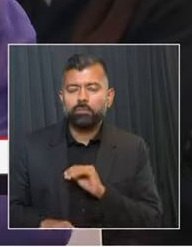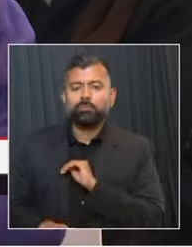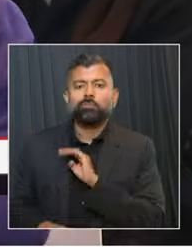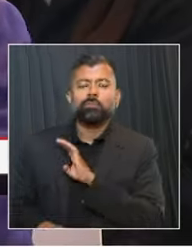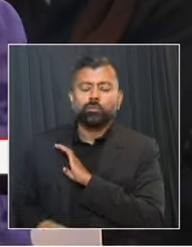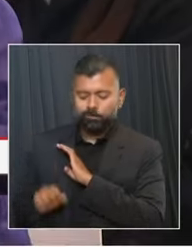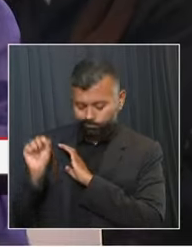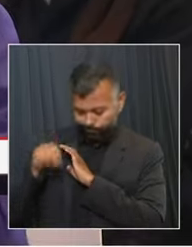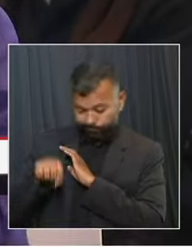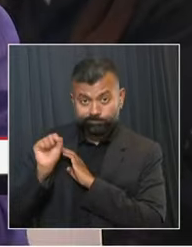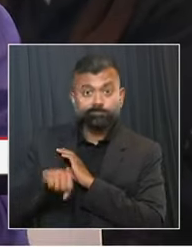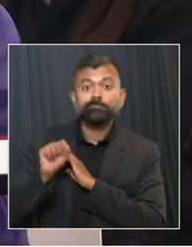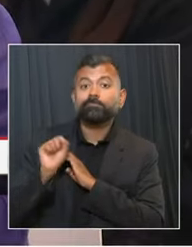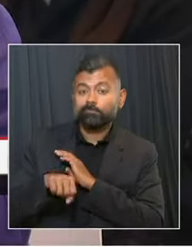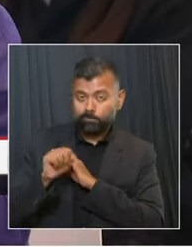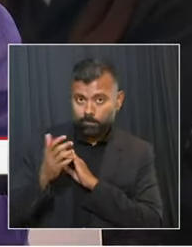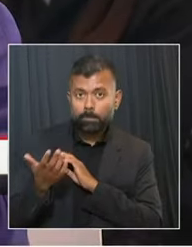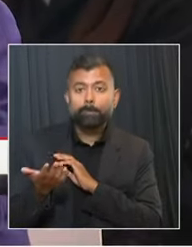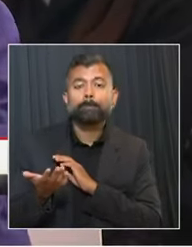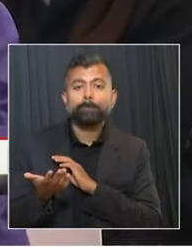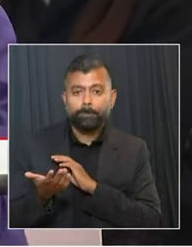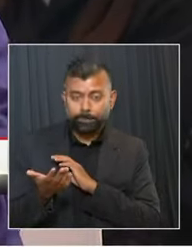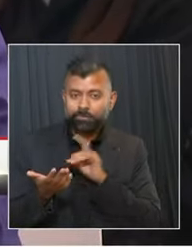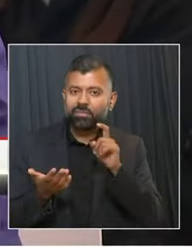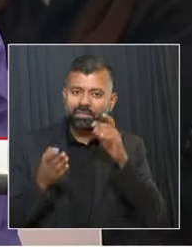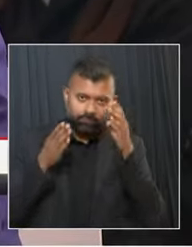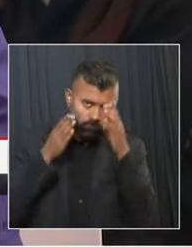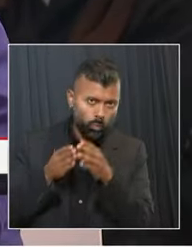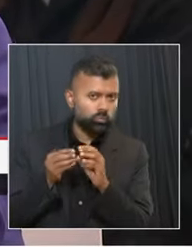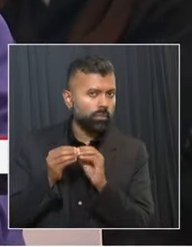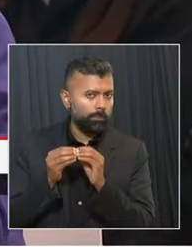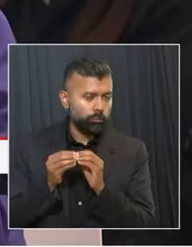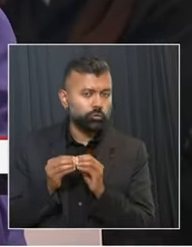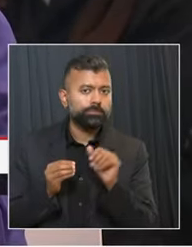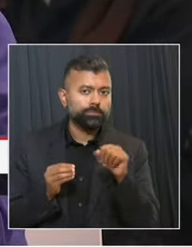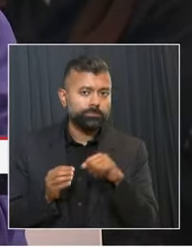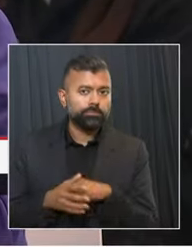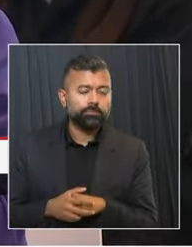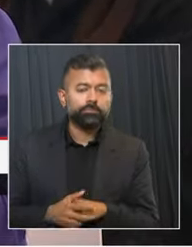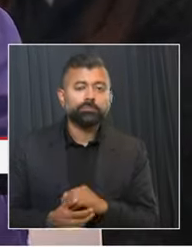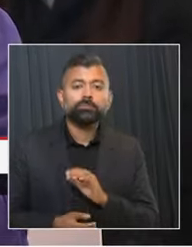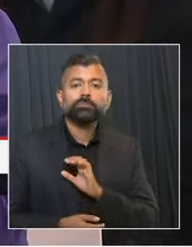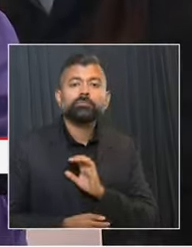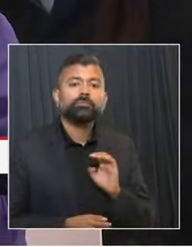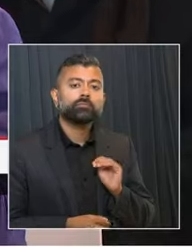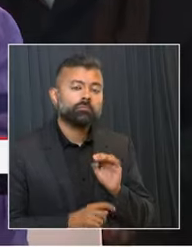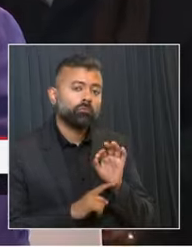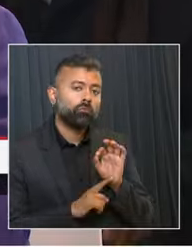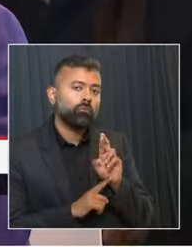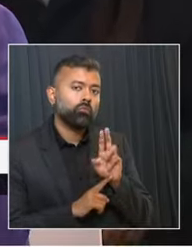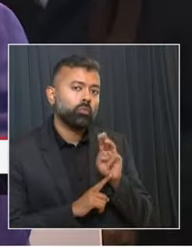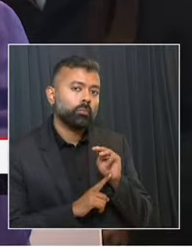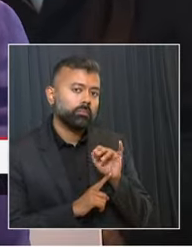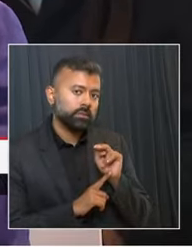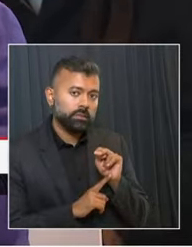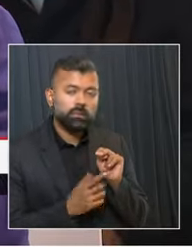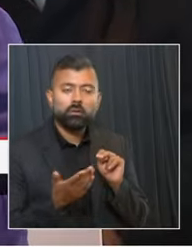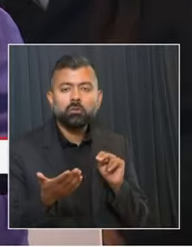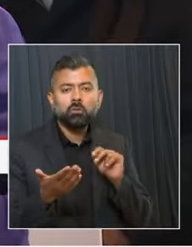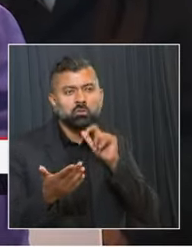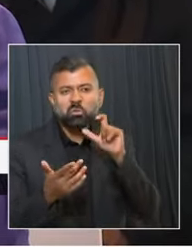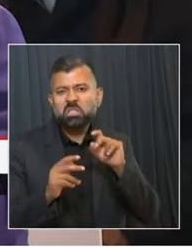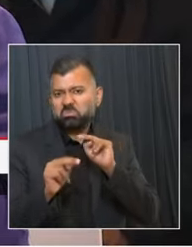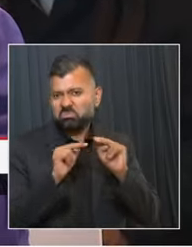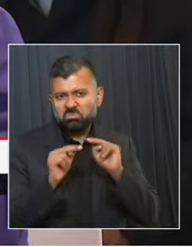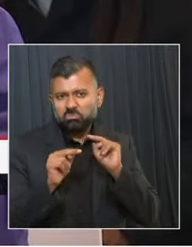now. Okay. On the Medicaid side, I hear my father saying, like, when something